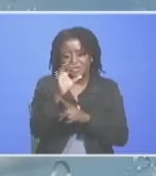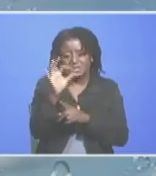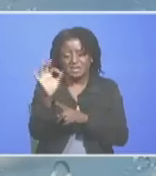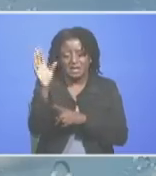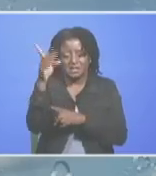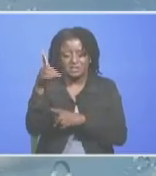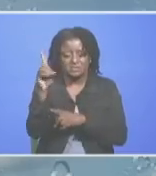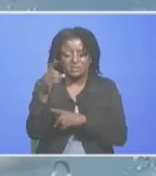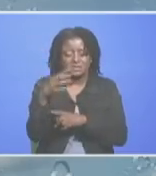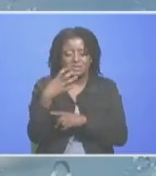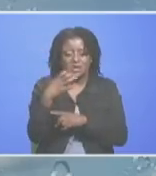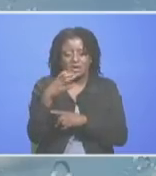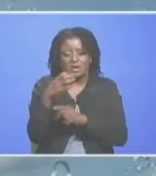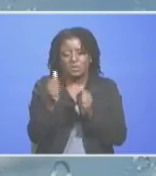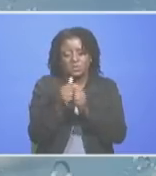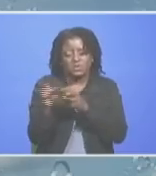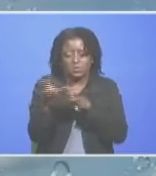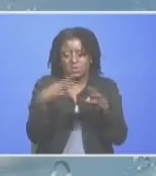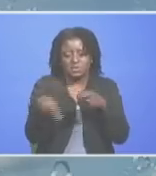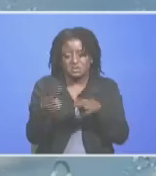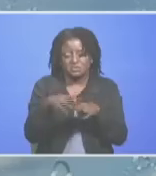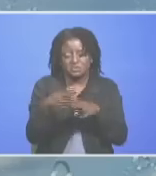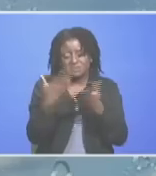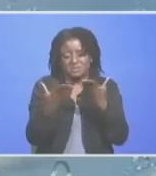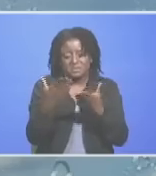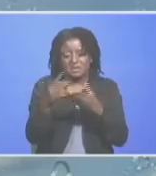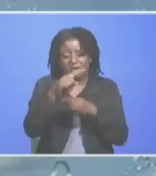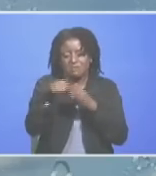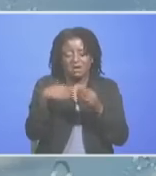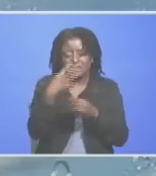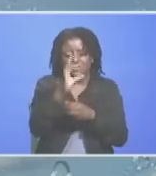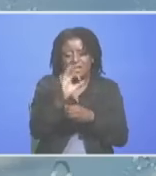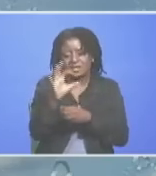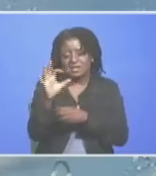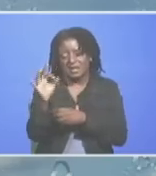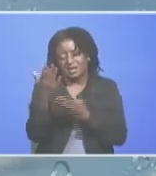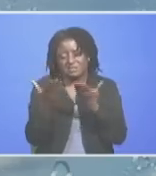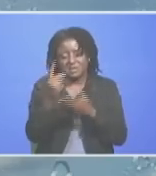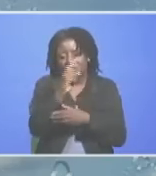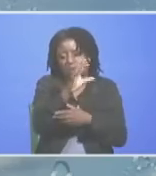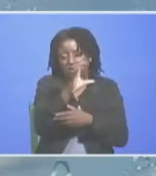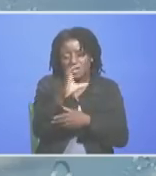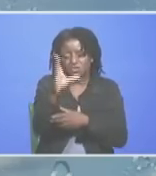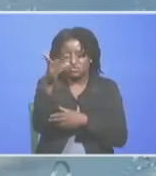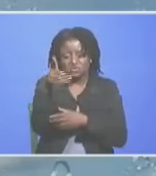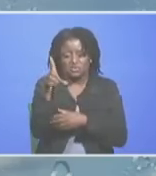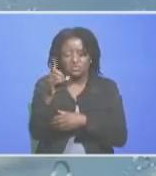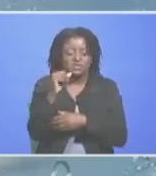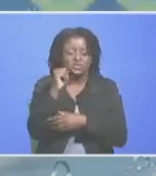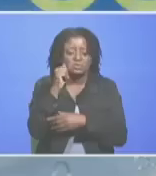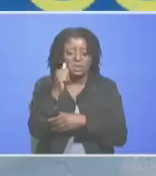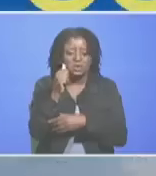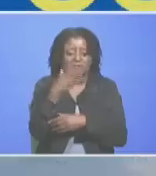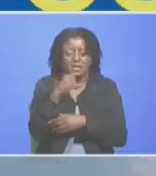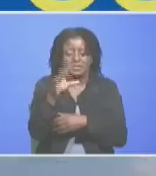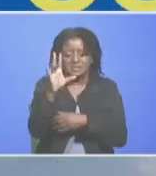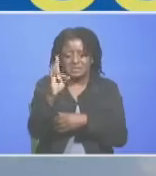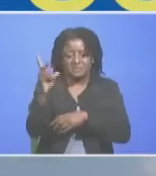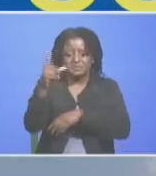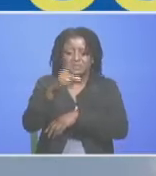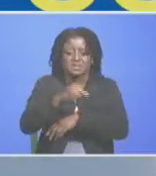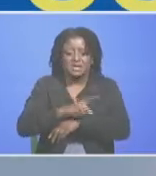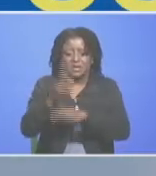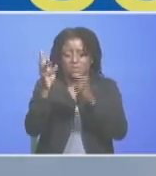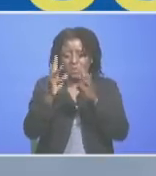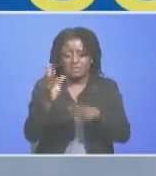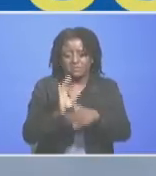heat index with the winds picking up going to be just around 99, maybe 100 degrees tomorrow. And the extended weather